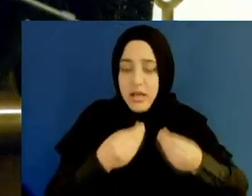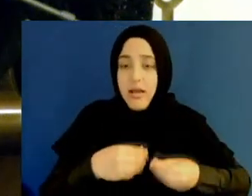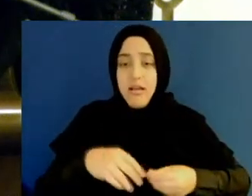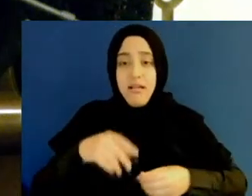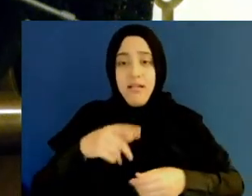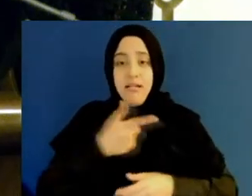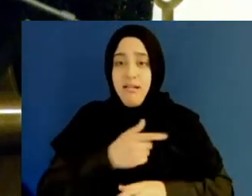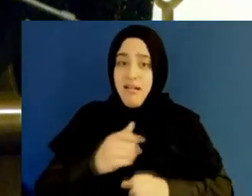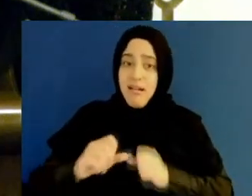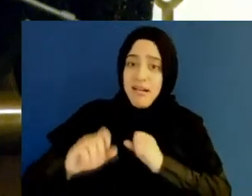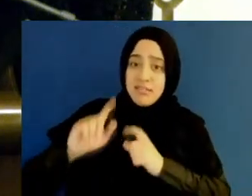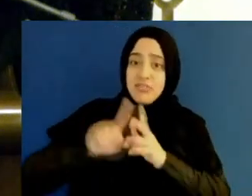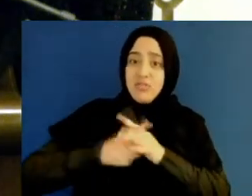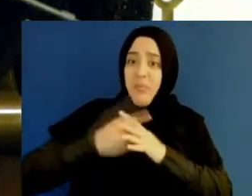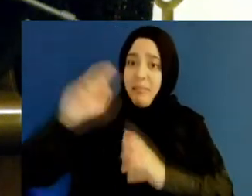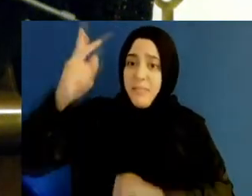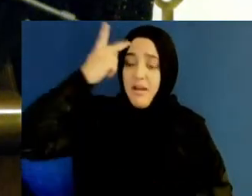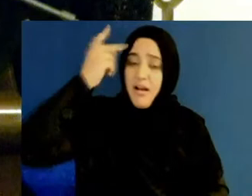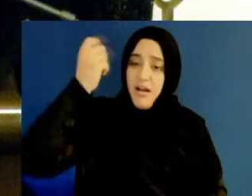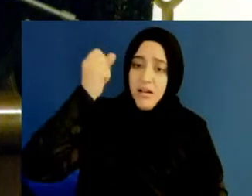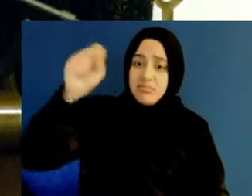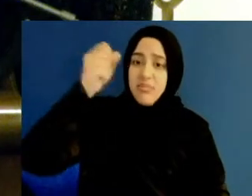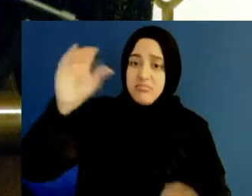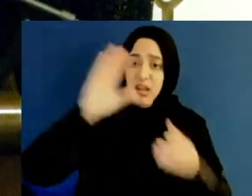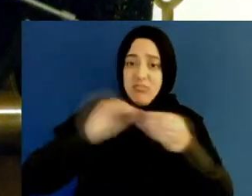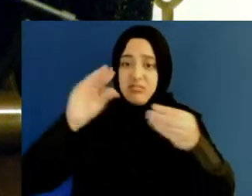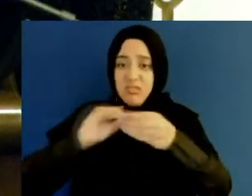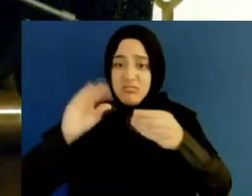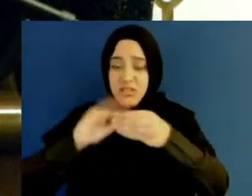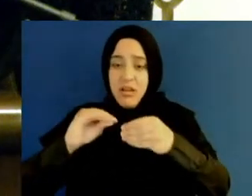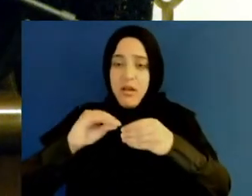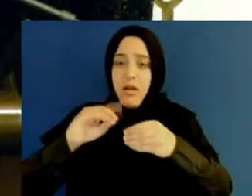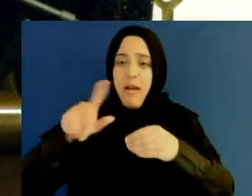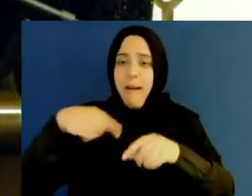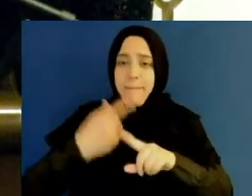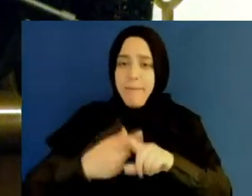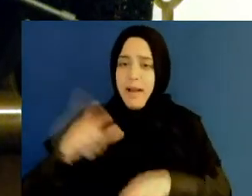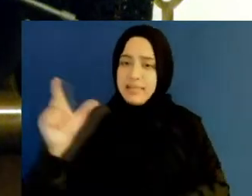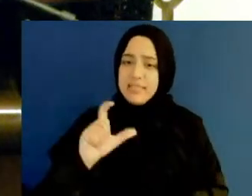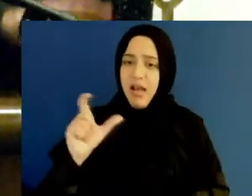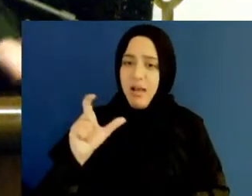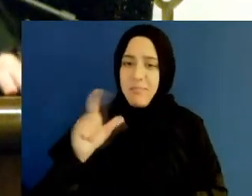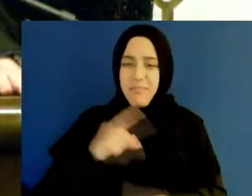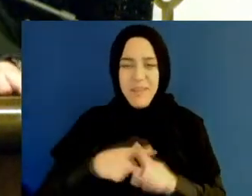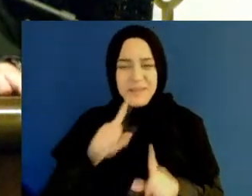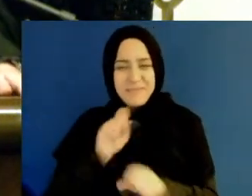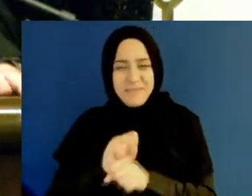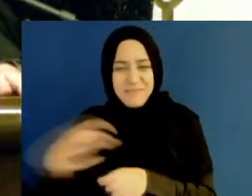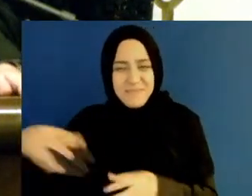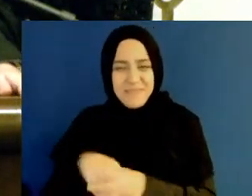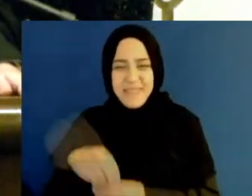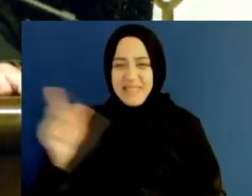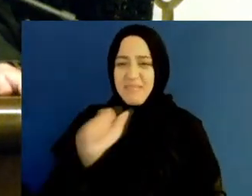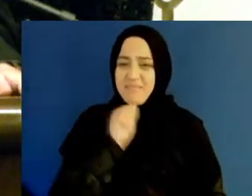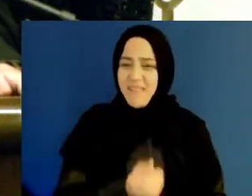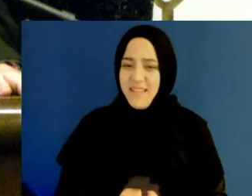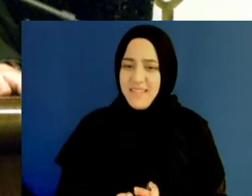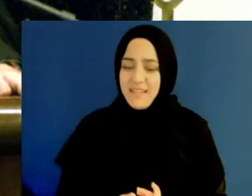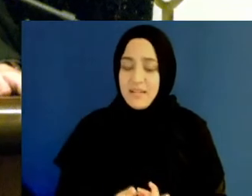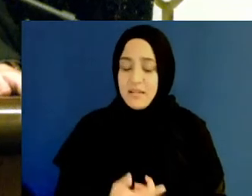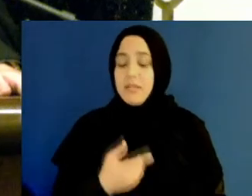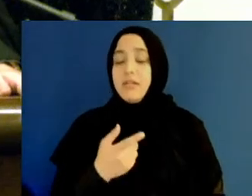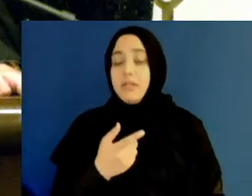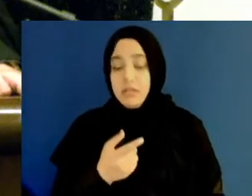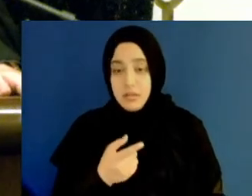but had nothing to do with deen in its entirety. And you find that it is within this